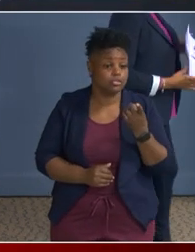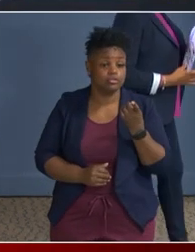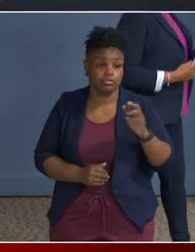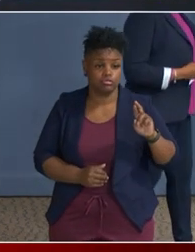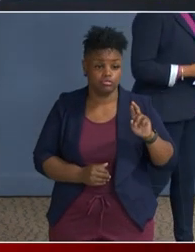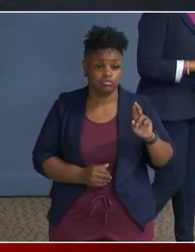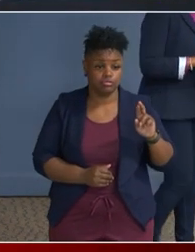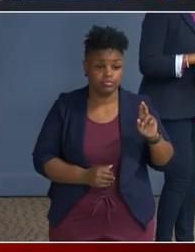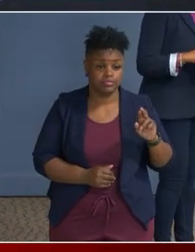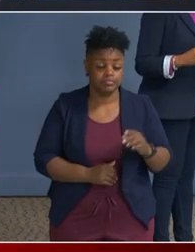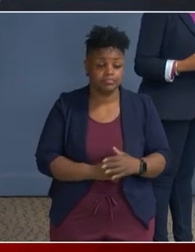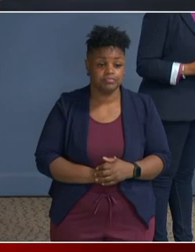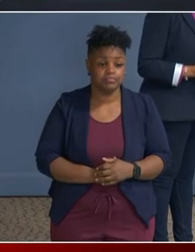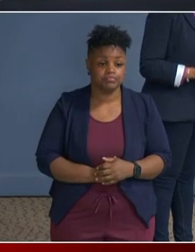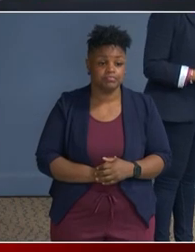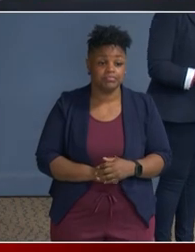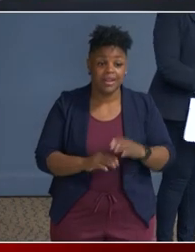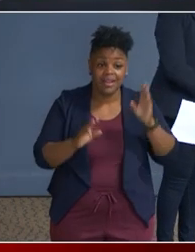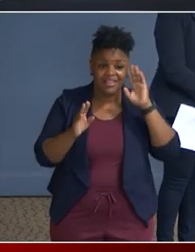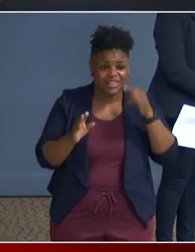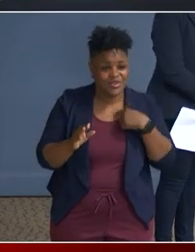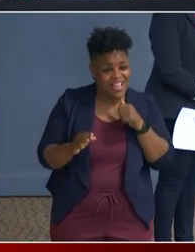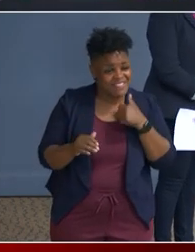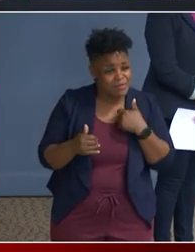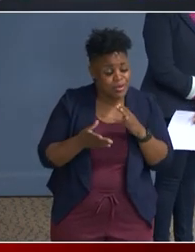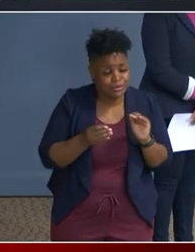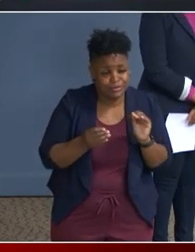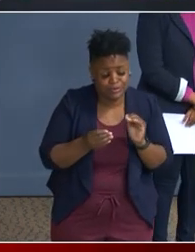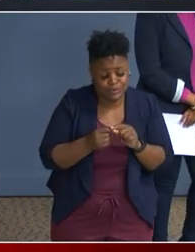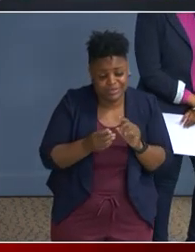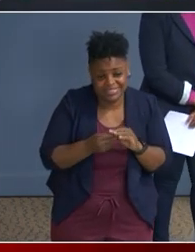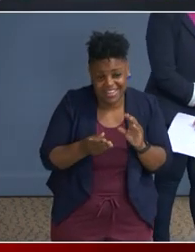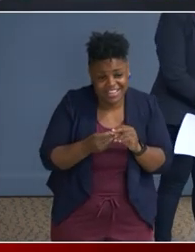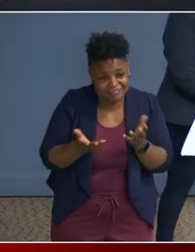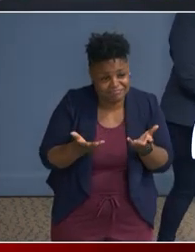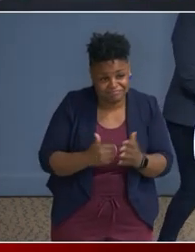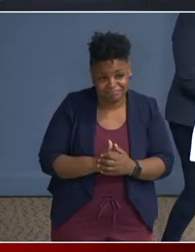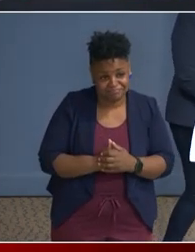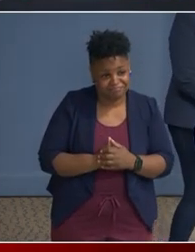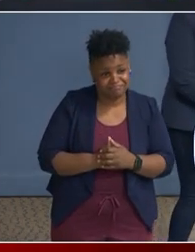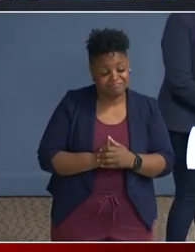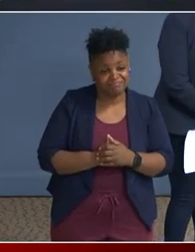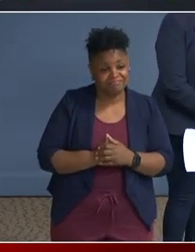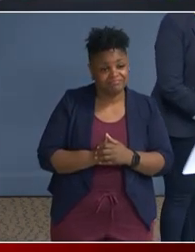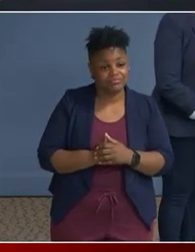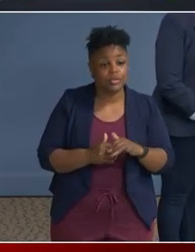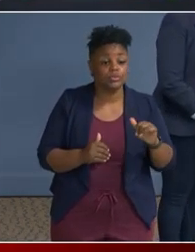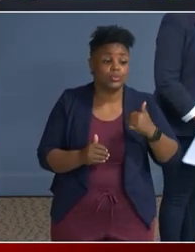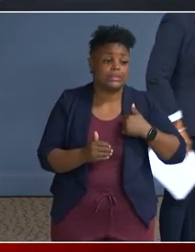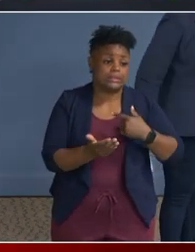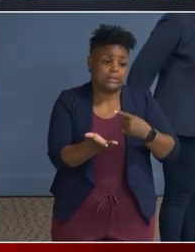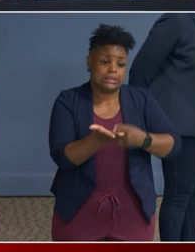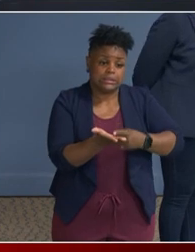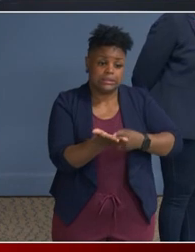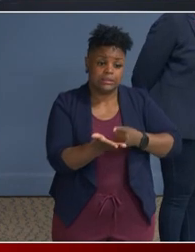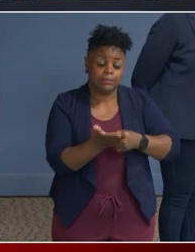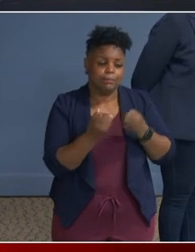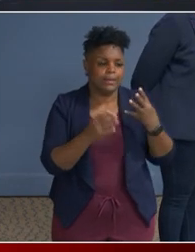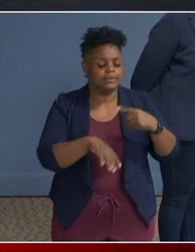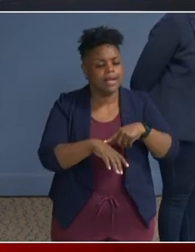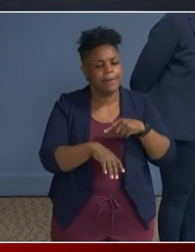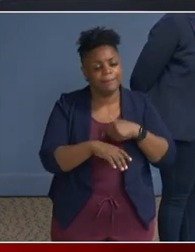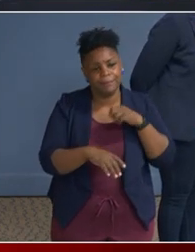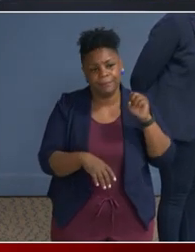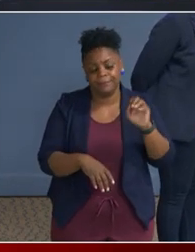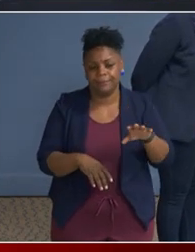Hi, I honestly don't have more to add than the mayor. And as we've discussed here several times, we